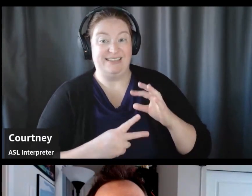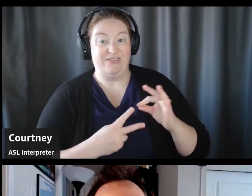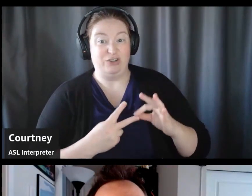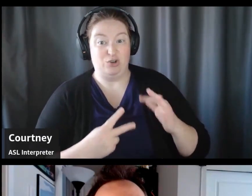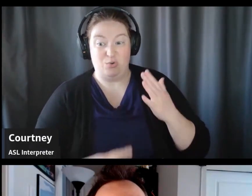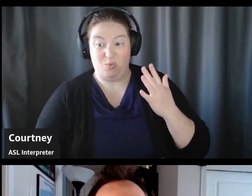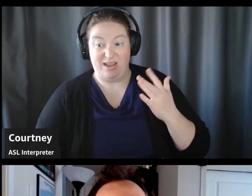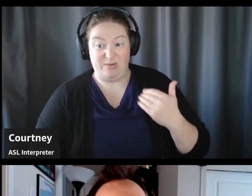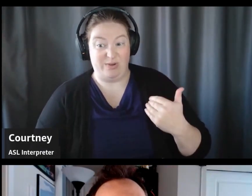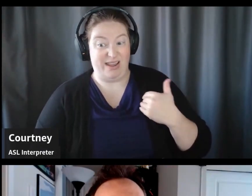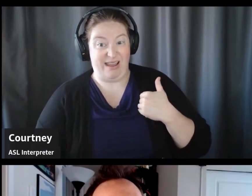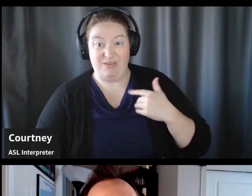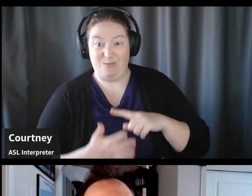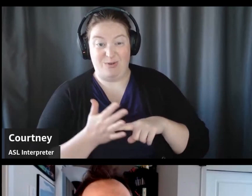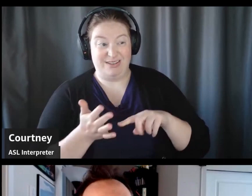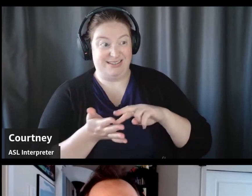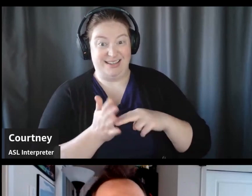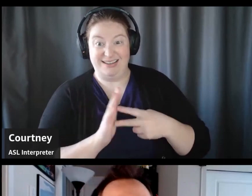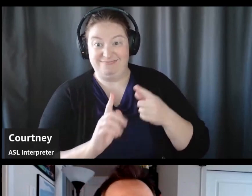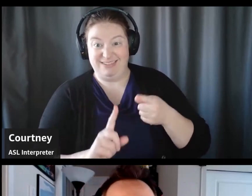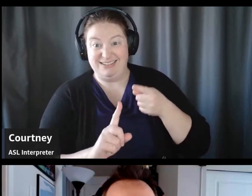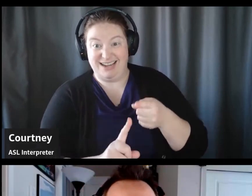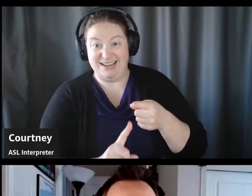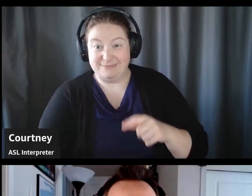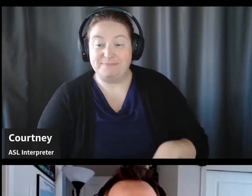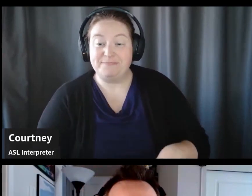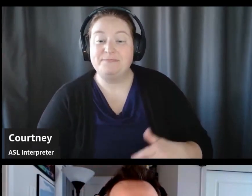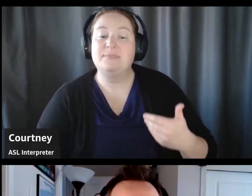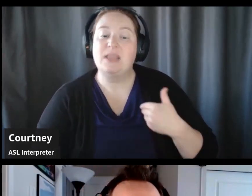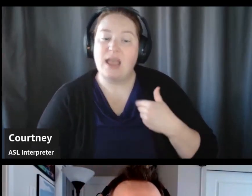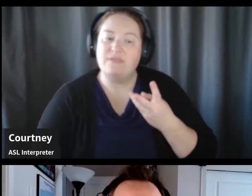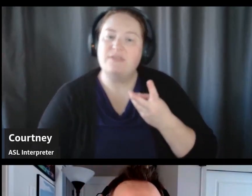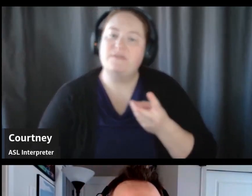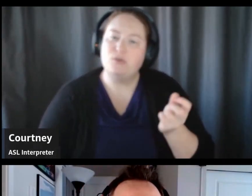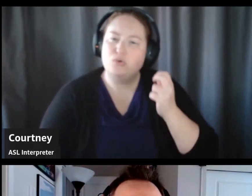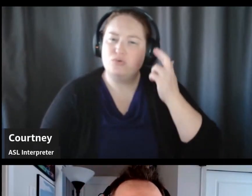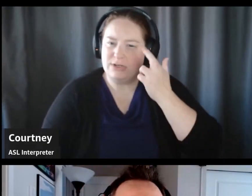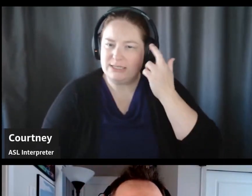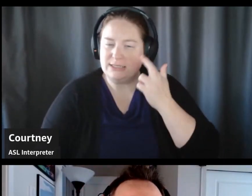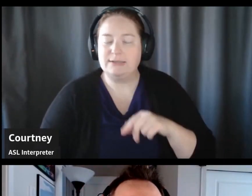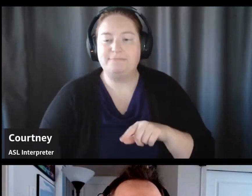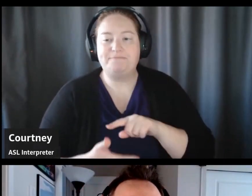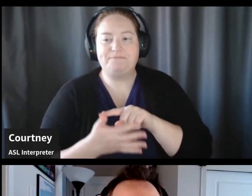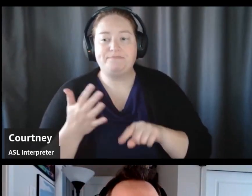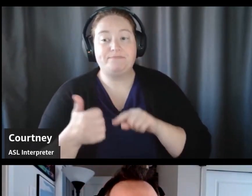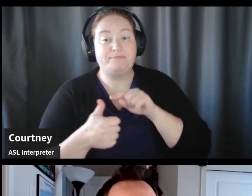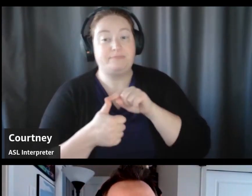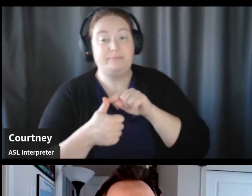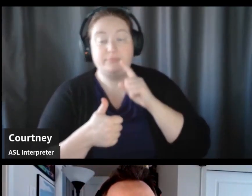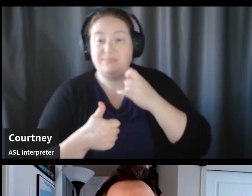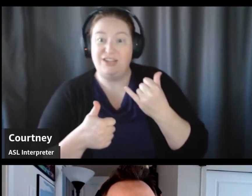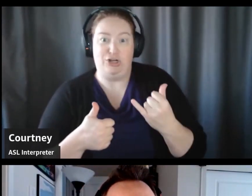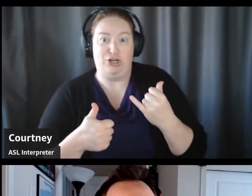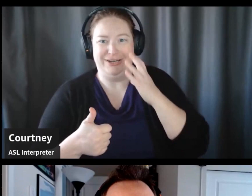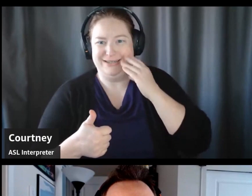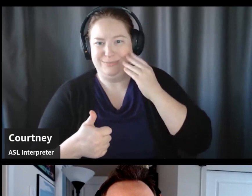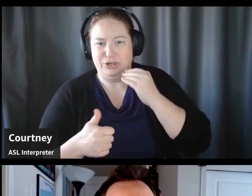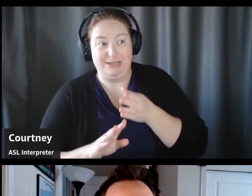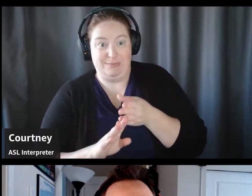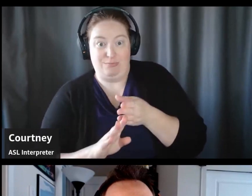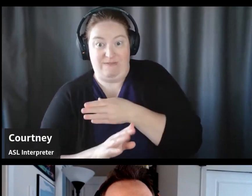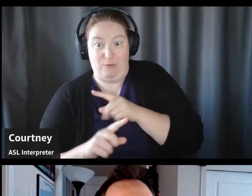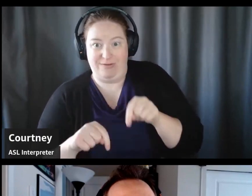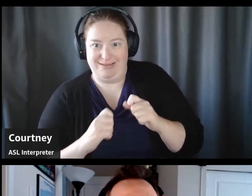what was the intent out of it? So there were a couple of folds around it, right? One was purely based on the fact on current experience. So prior to this